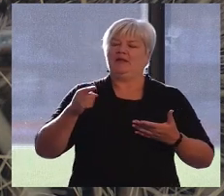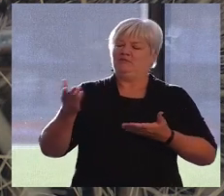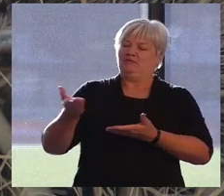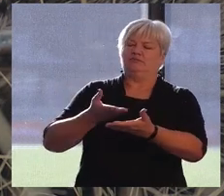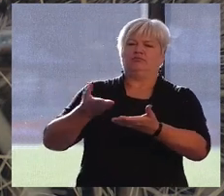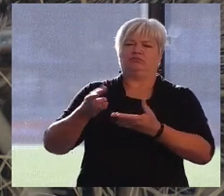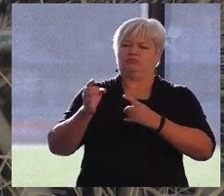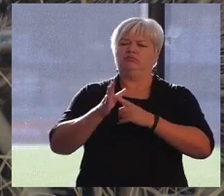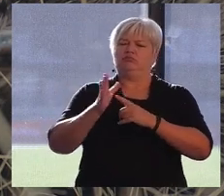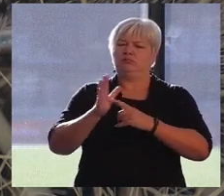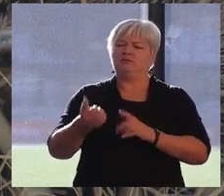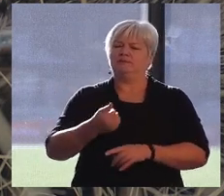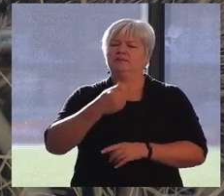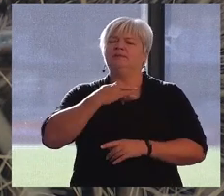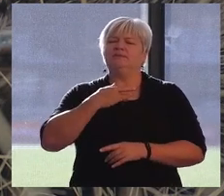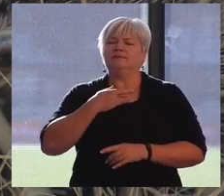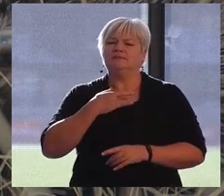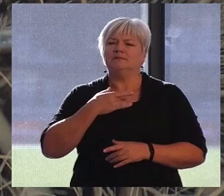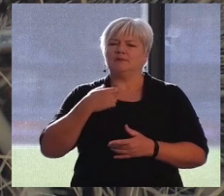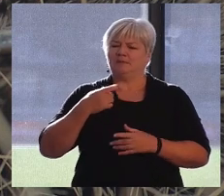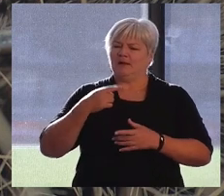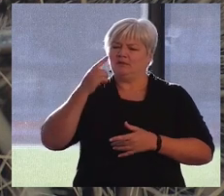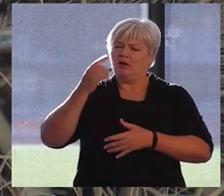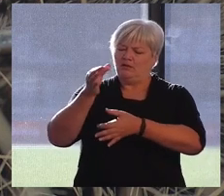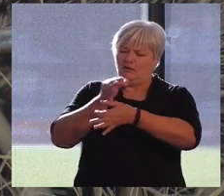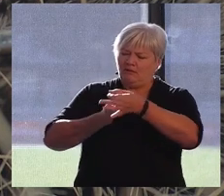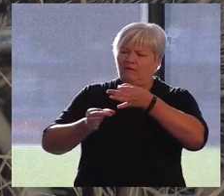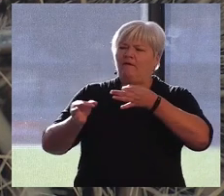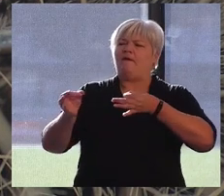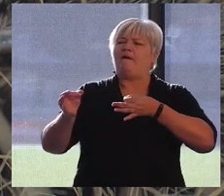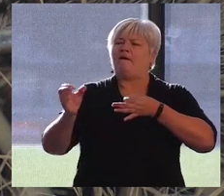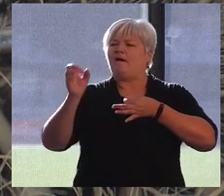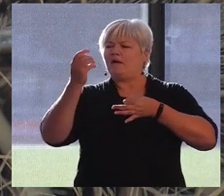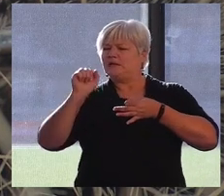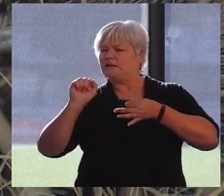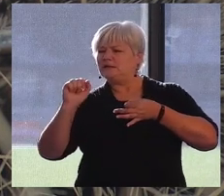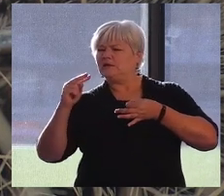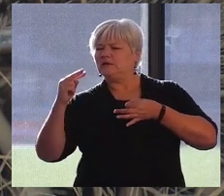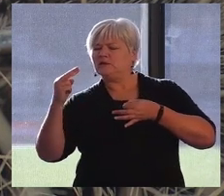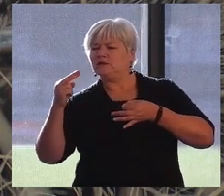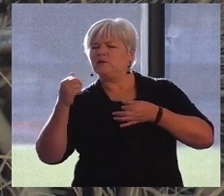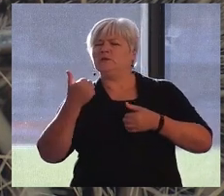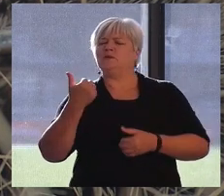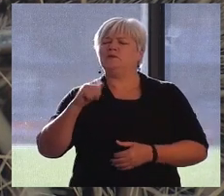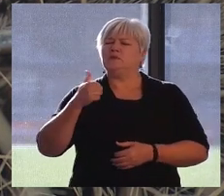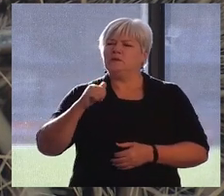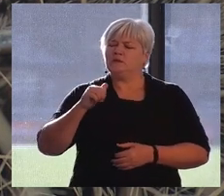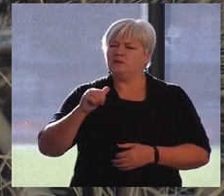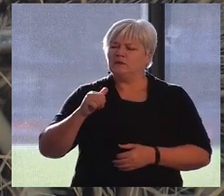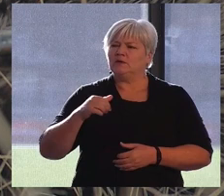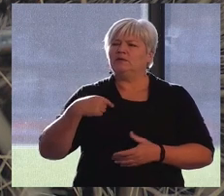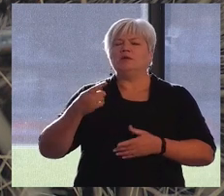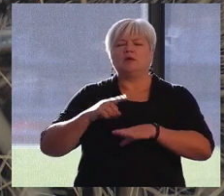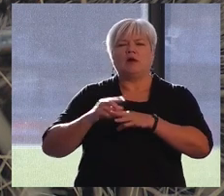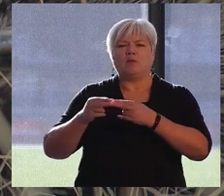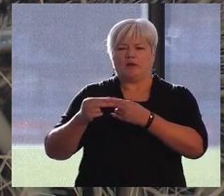dialogue, putting myself in his shoes and spending that time with him. And I, as I said, maths isn't my strong point, but I did just